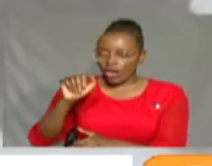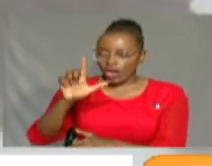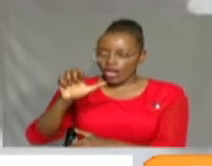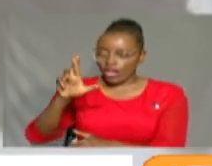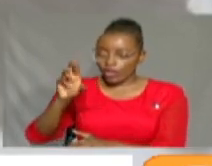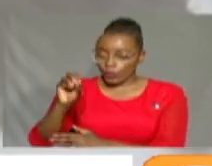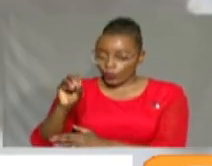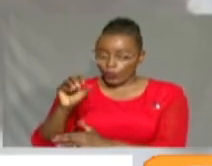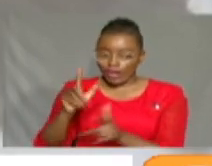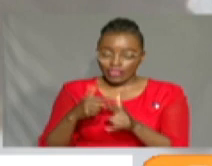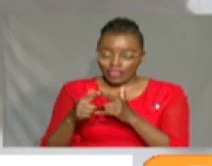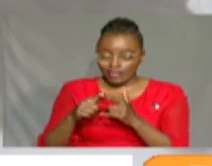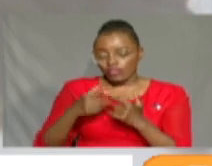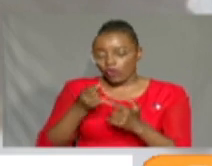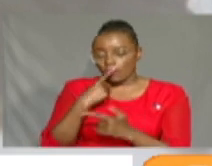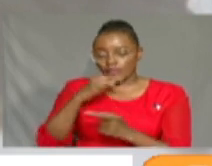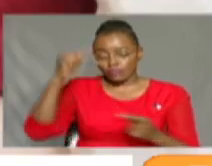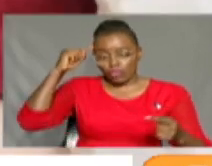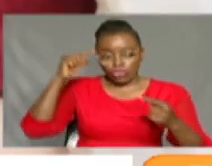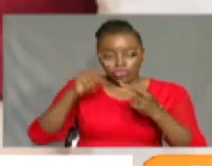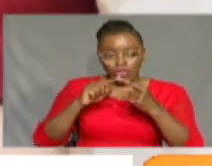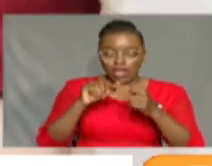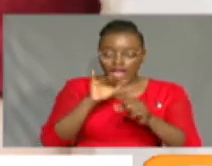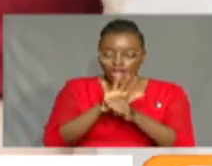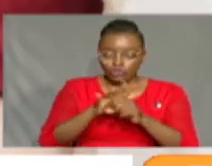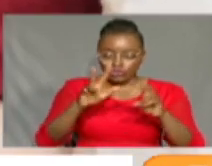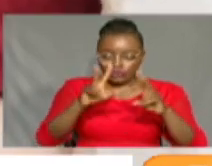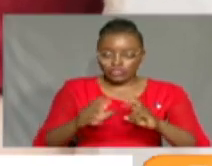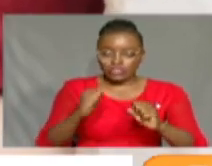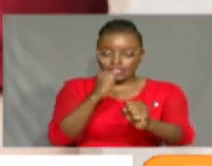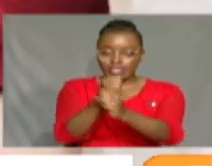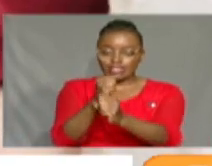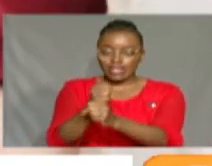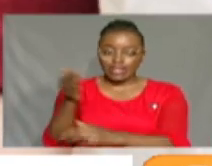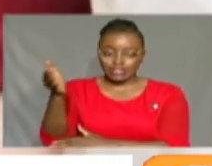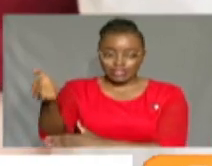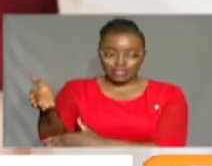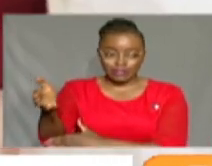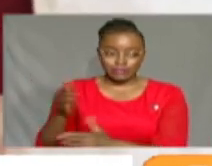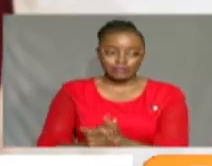for medicinal purposes, among many other researches conducted there.